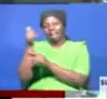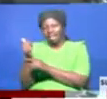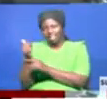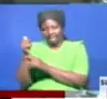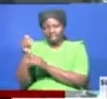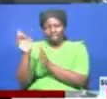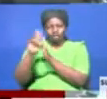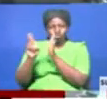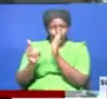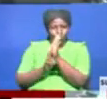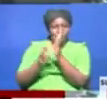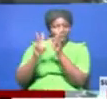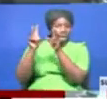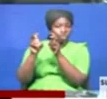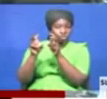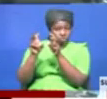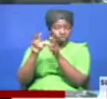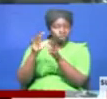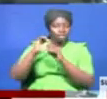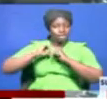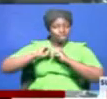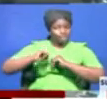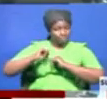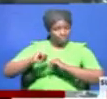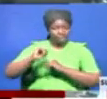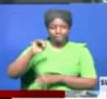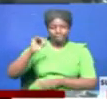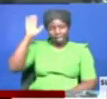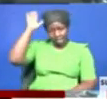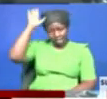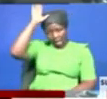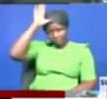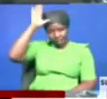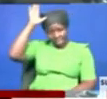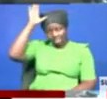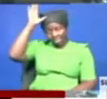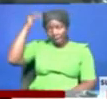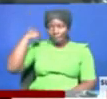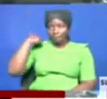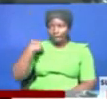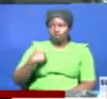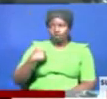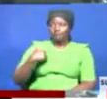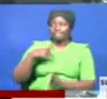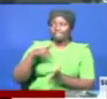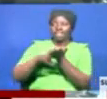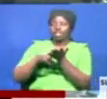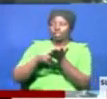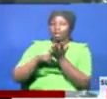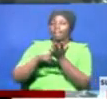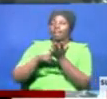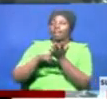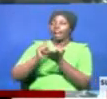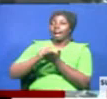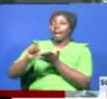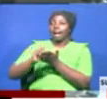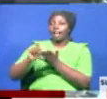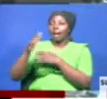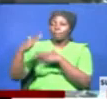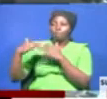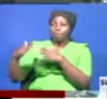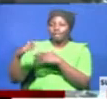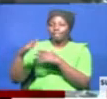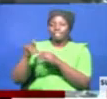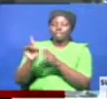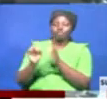issue. Chairman Chebukati, I was a verification clerk at Bomas. He developed a